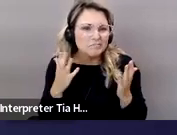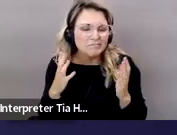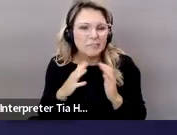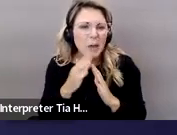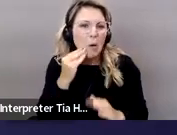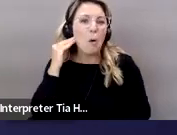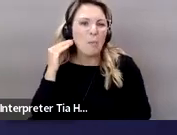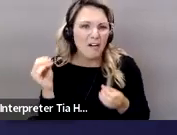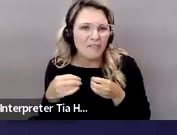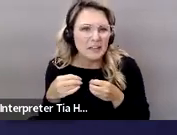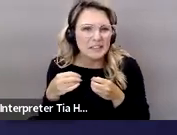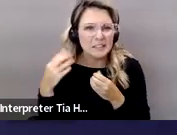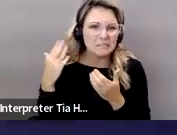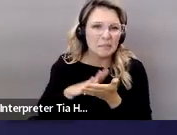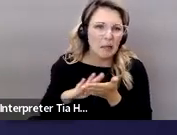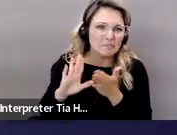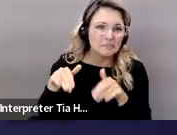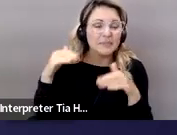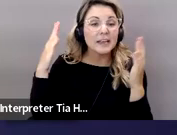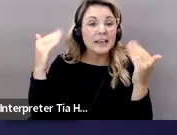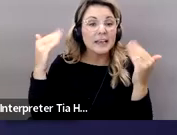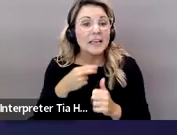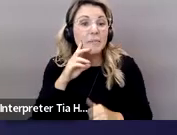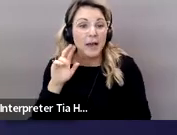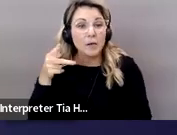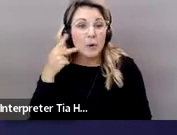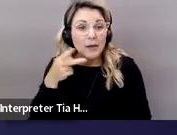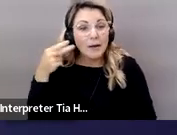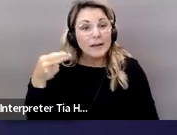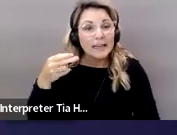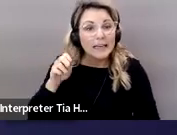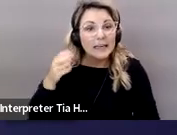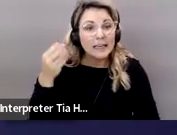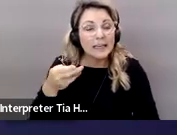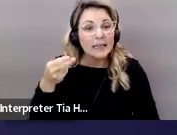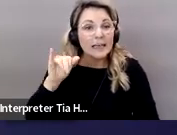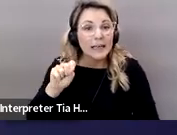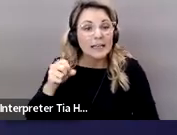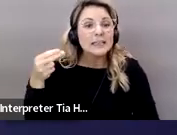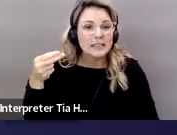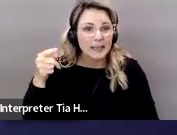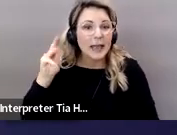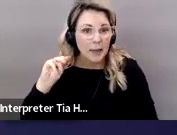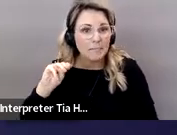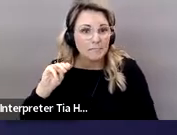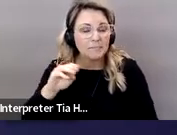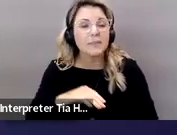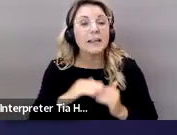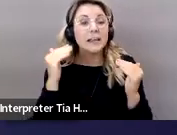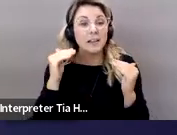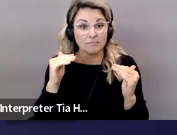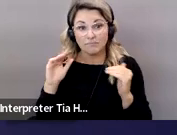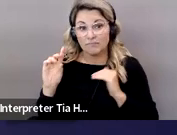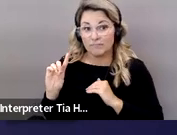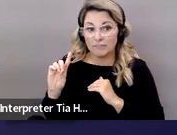in my home office. Pronouns are he, his, and him. Dr. Gooden, would you like to introduce